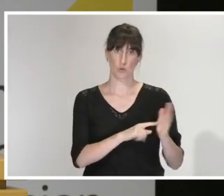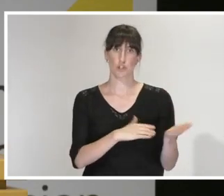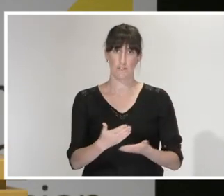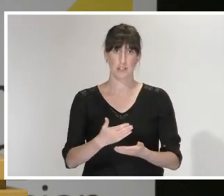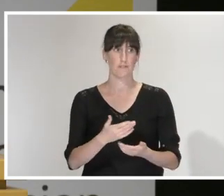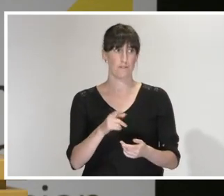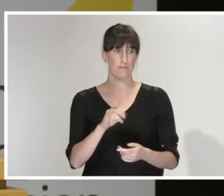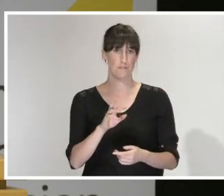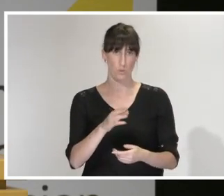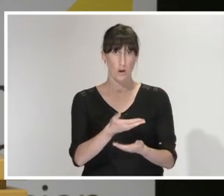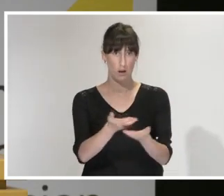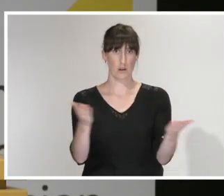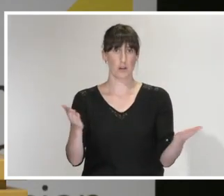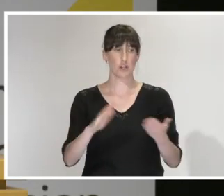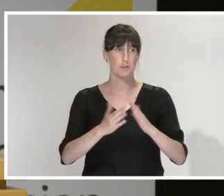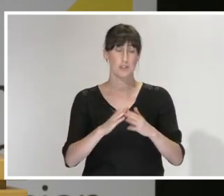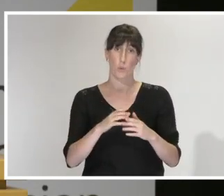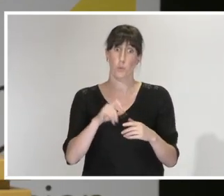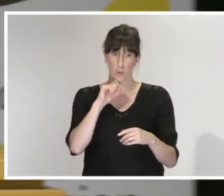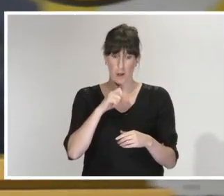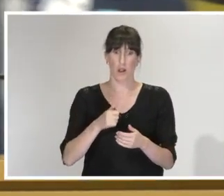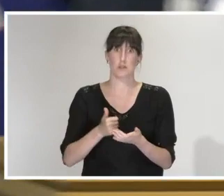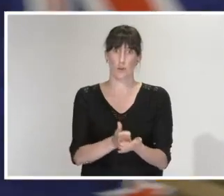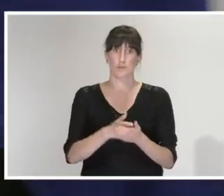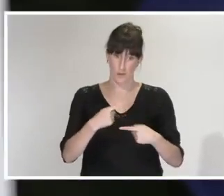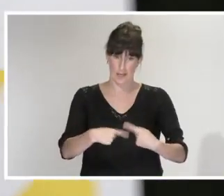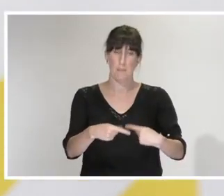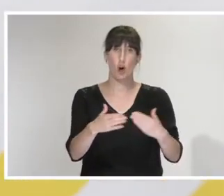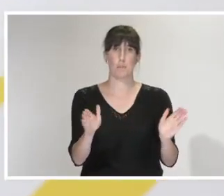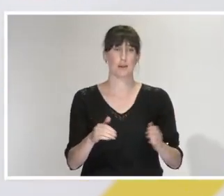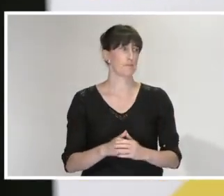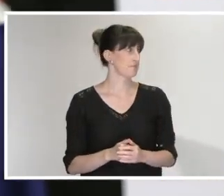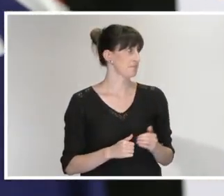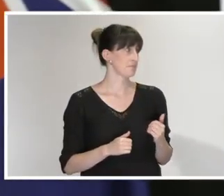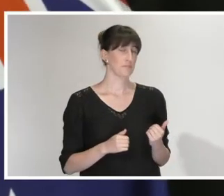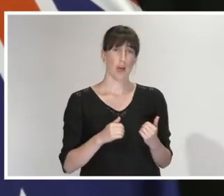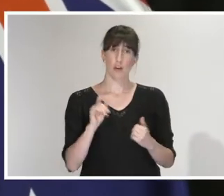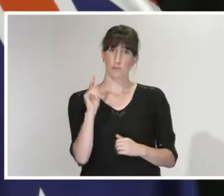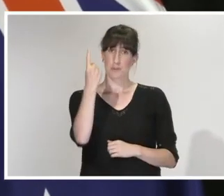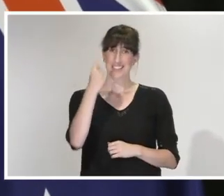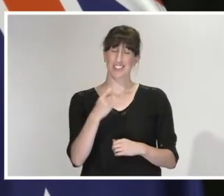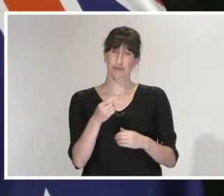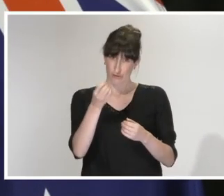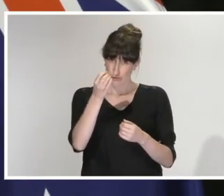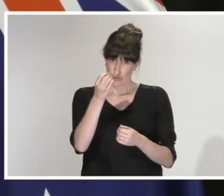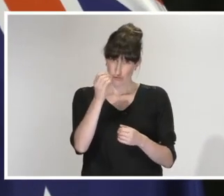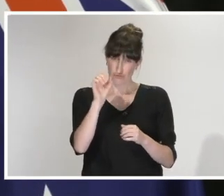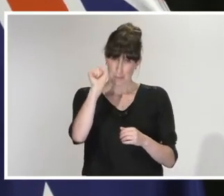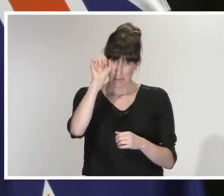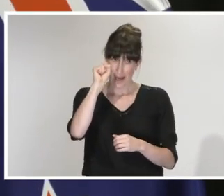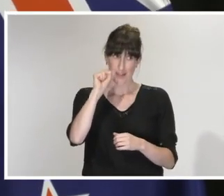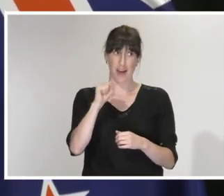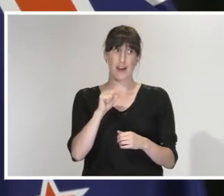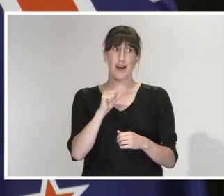working closely to make sure that they can do so. I just remind them as well that even though they're an essential service and open, if they have had a decline